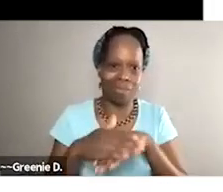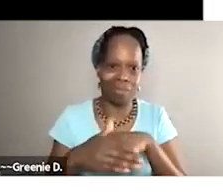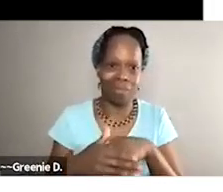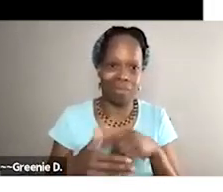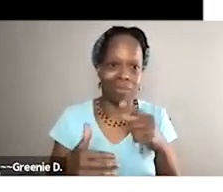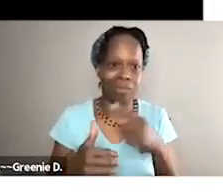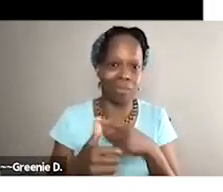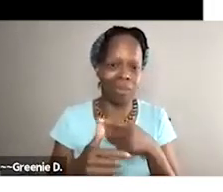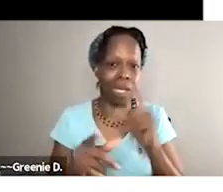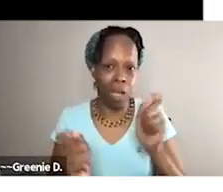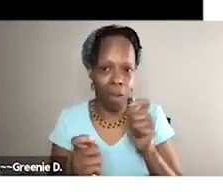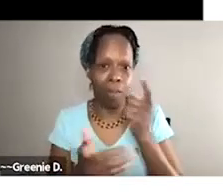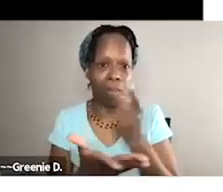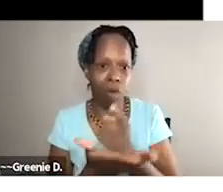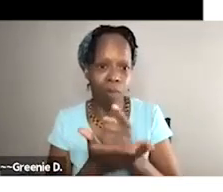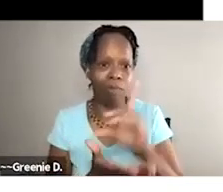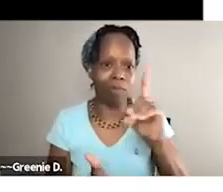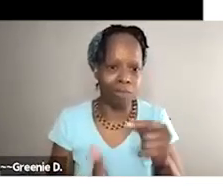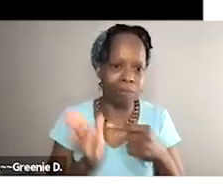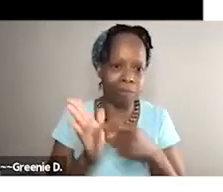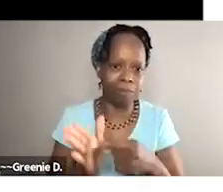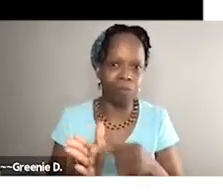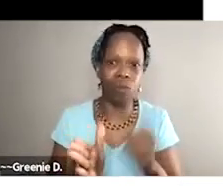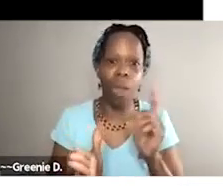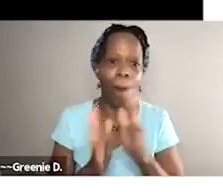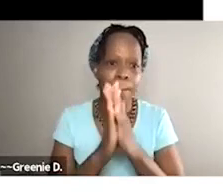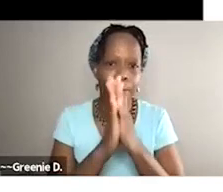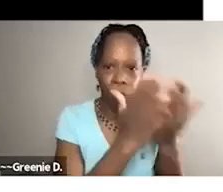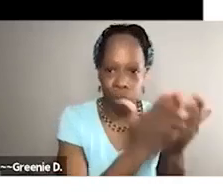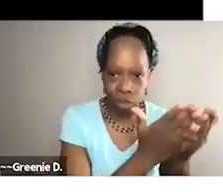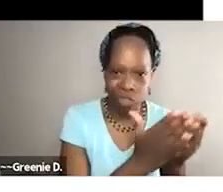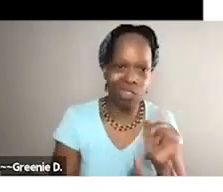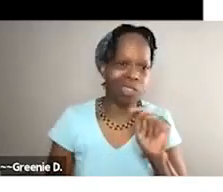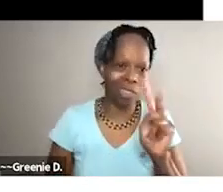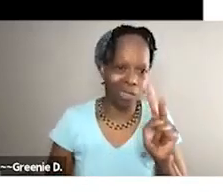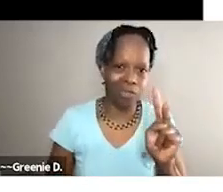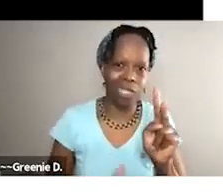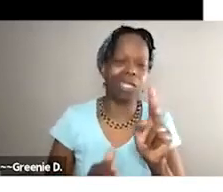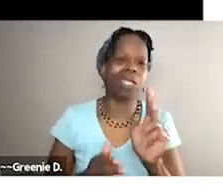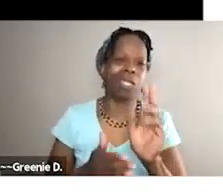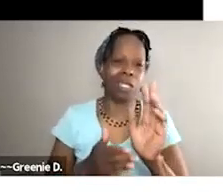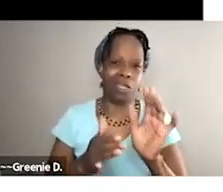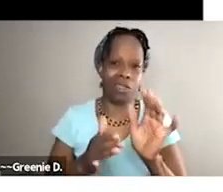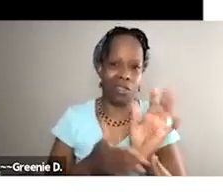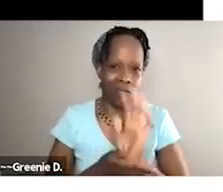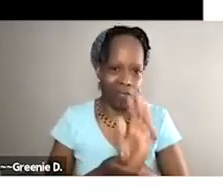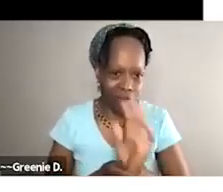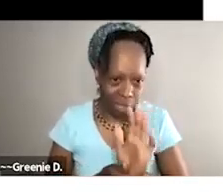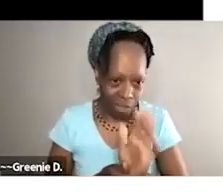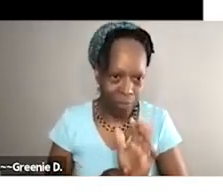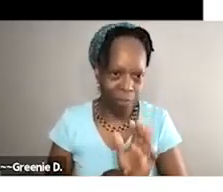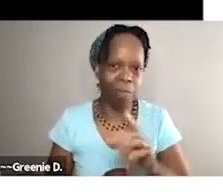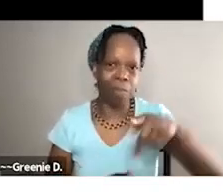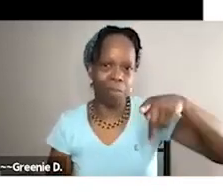found in books and TV and film and podcasts and social media are things that we highly encourage. You know,